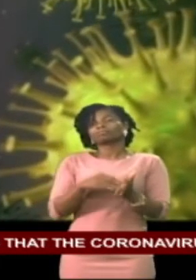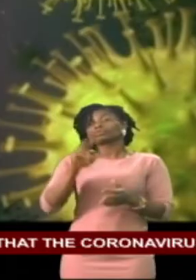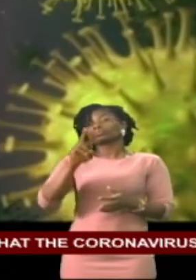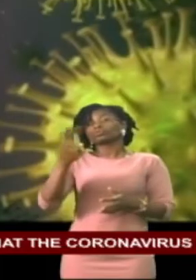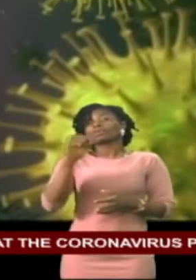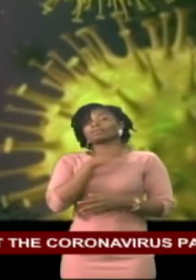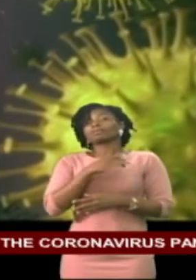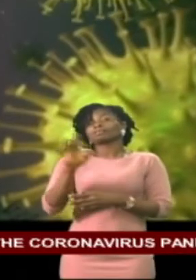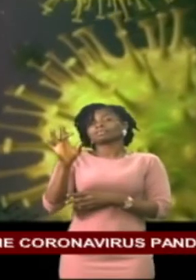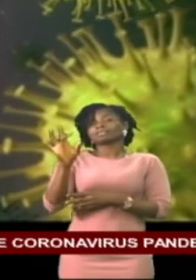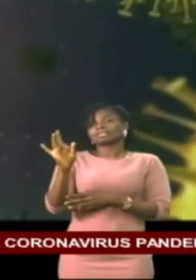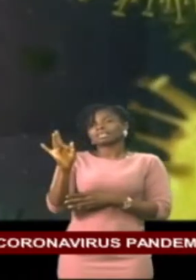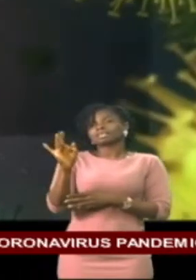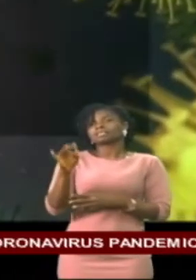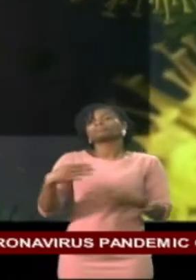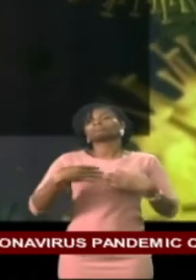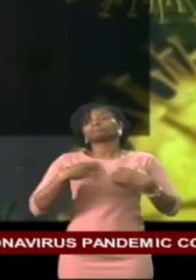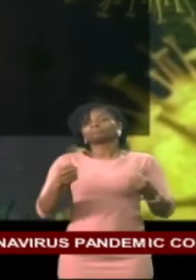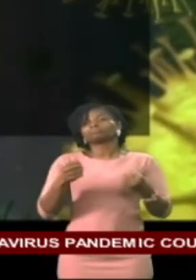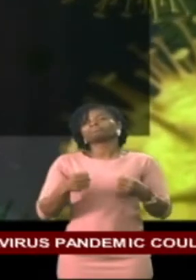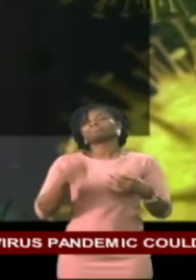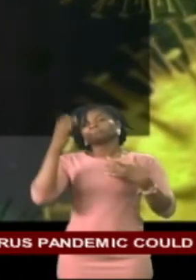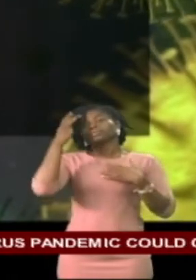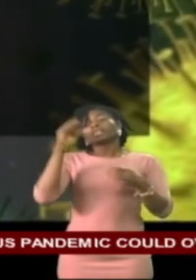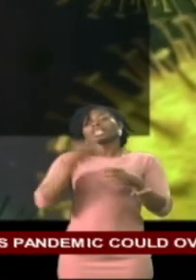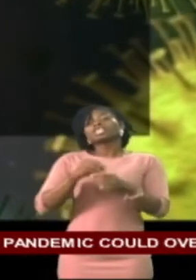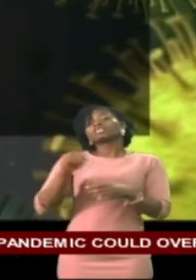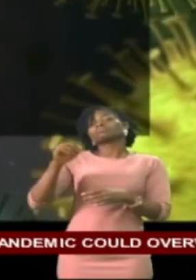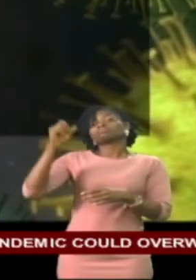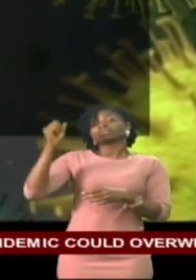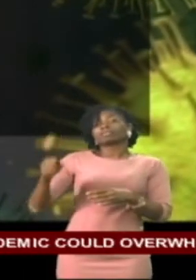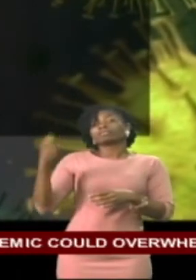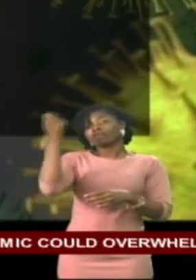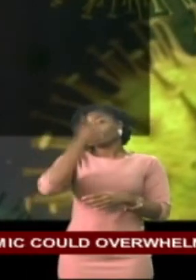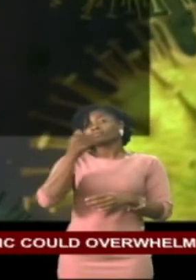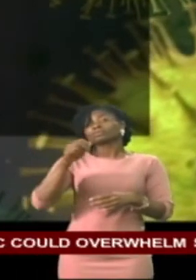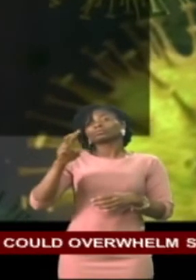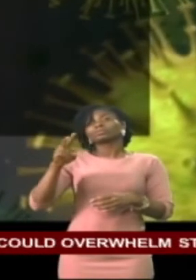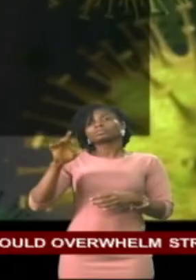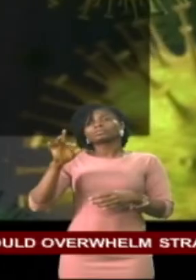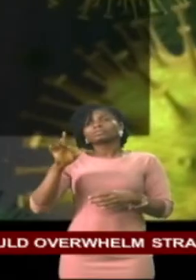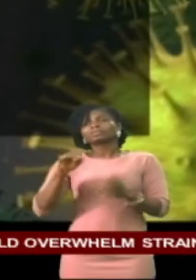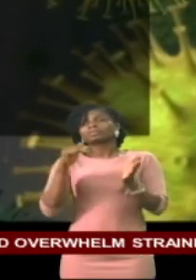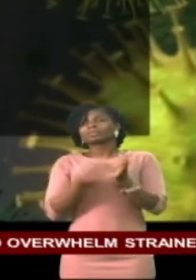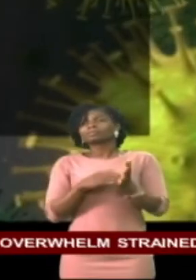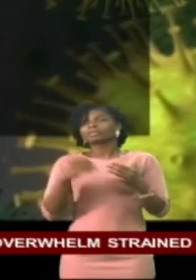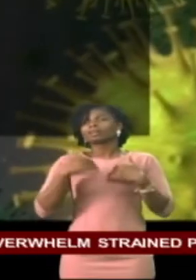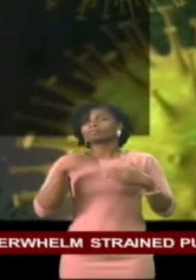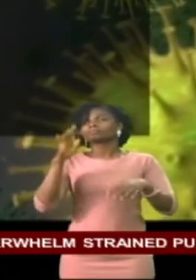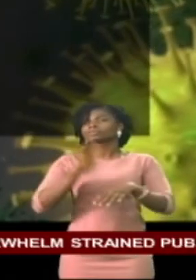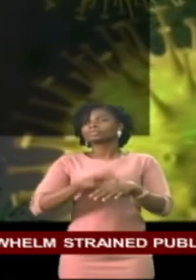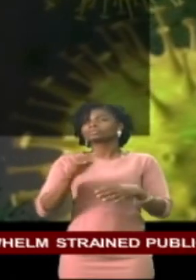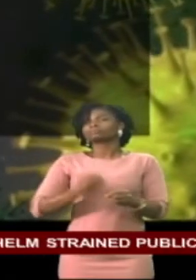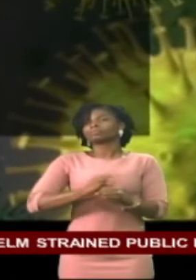659,280 recovered patients. In South Africa, some 24,000 health workers have contracted